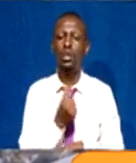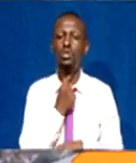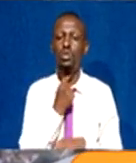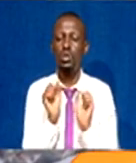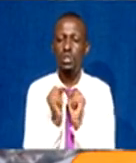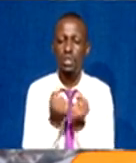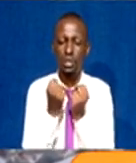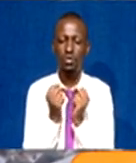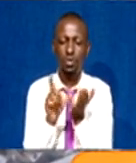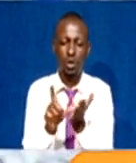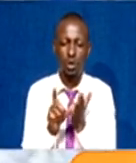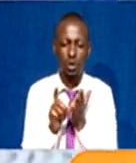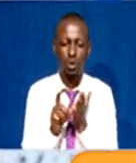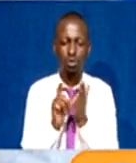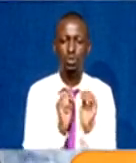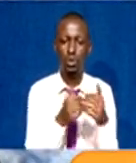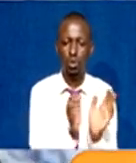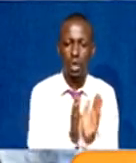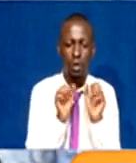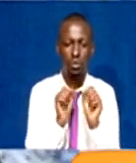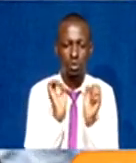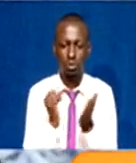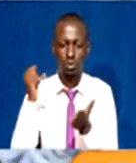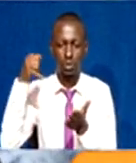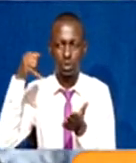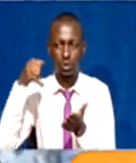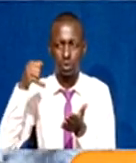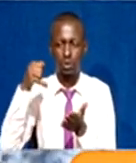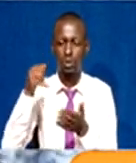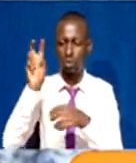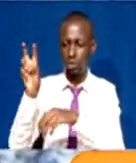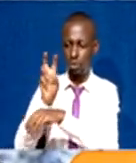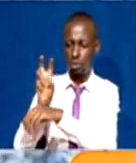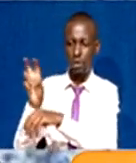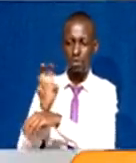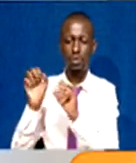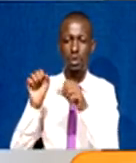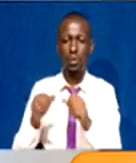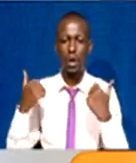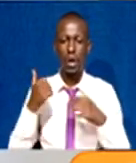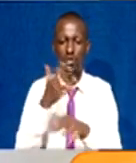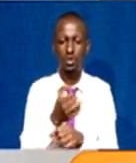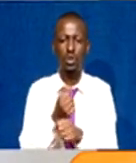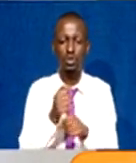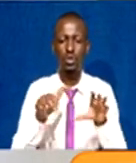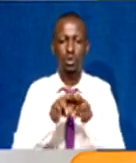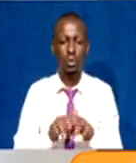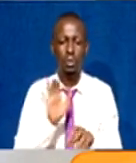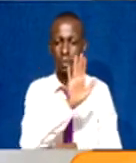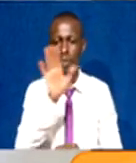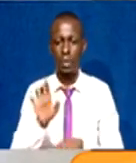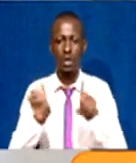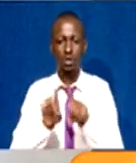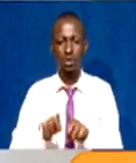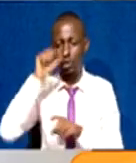and Credit Cooperatives, CUSCO, to join the league of being oversighted so as to instill confidence among members, even as the government